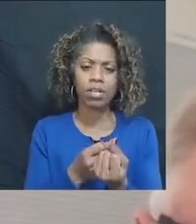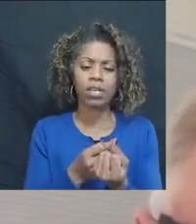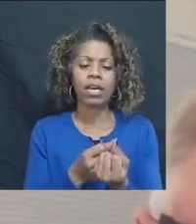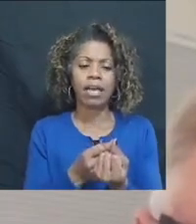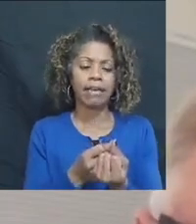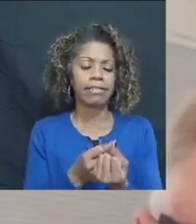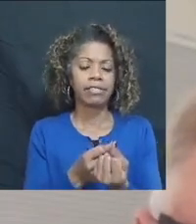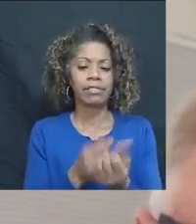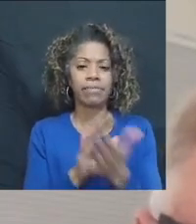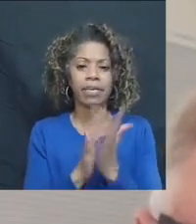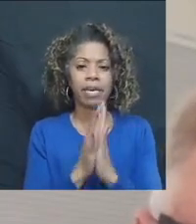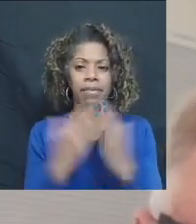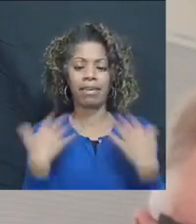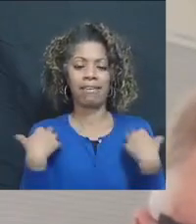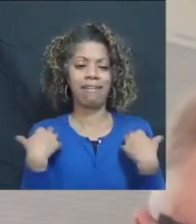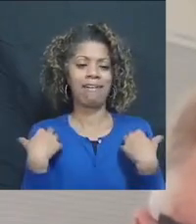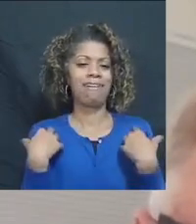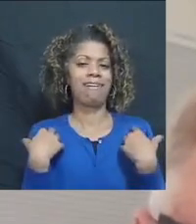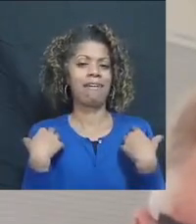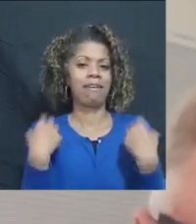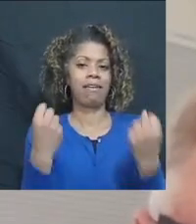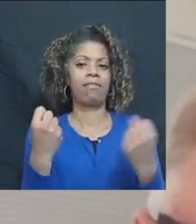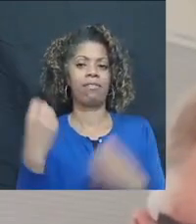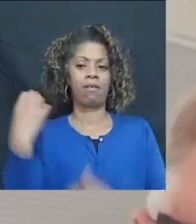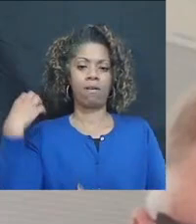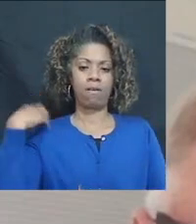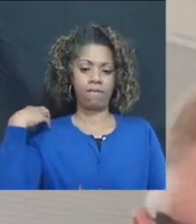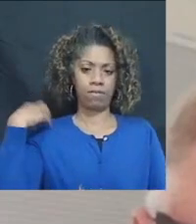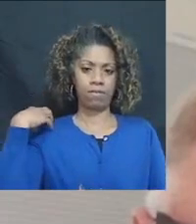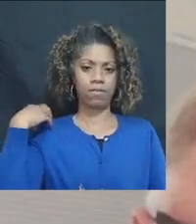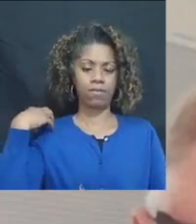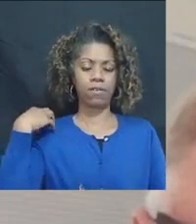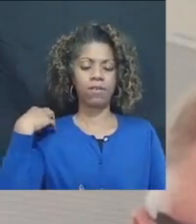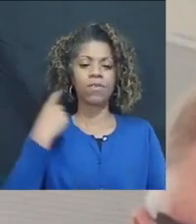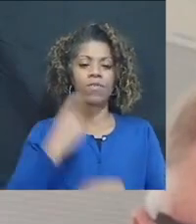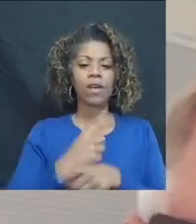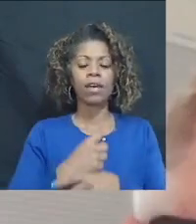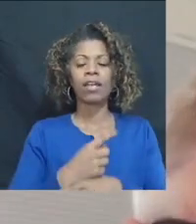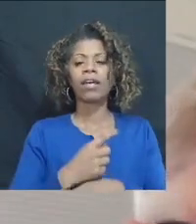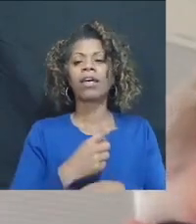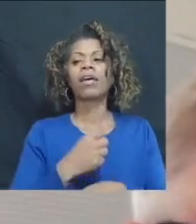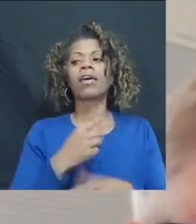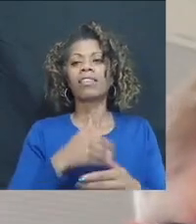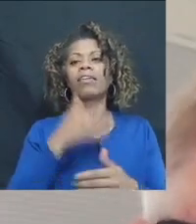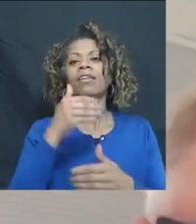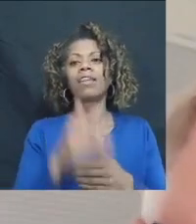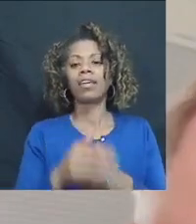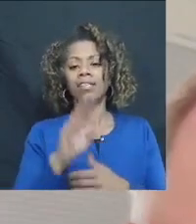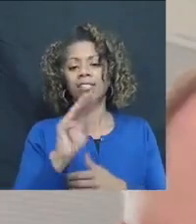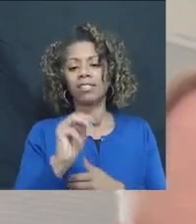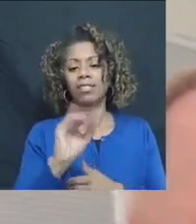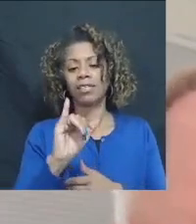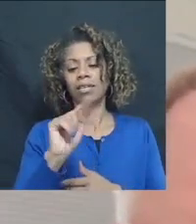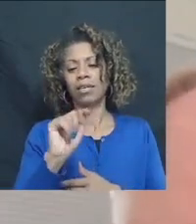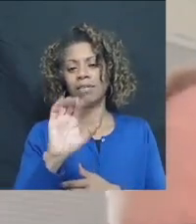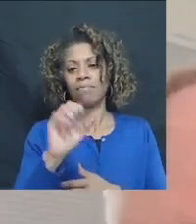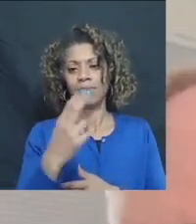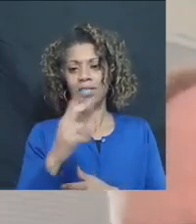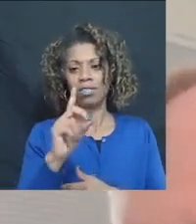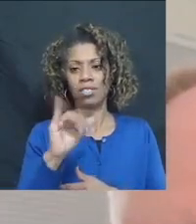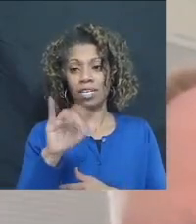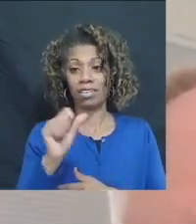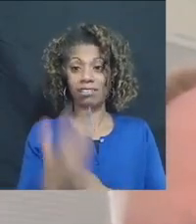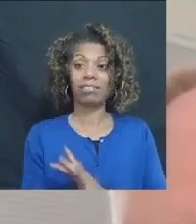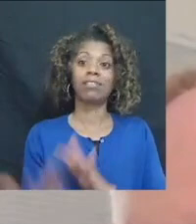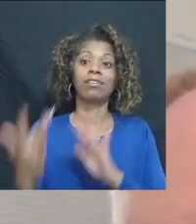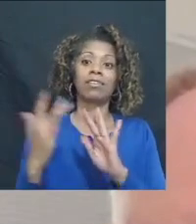history. I got tapped to be the state health officer and did a lot of media after that. I can imagine. So I know your mom was also influential